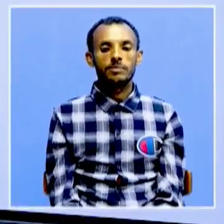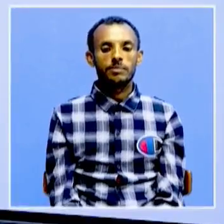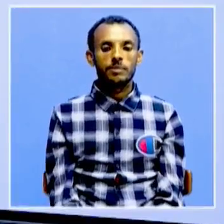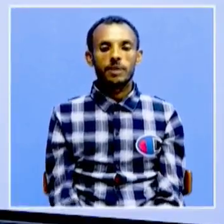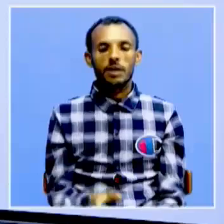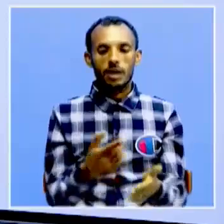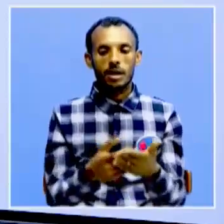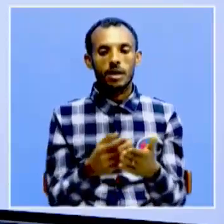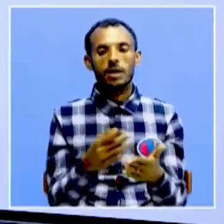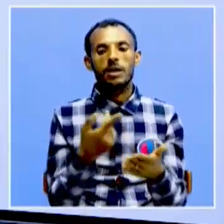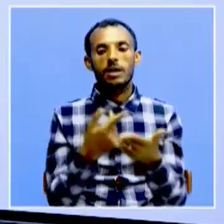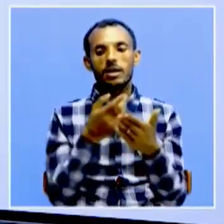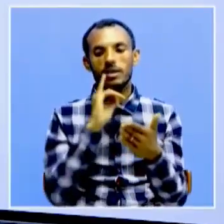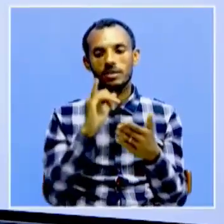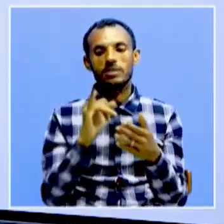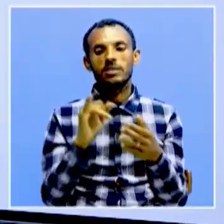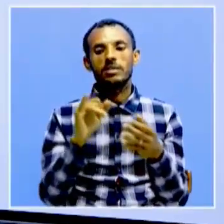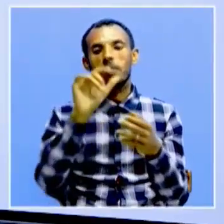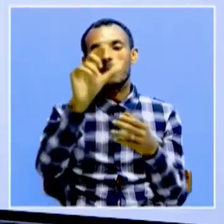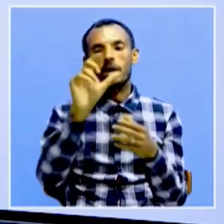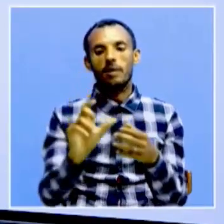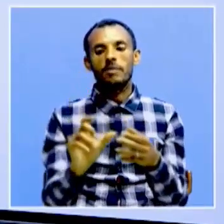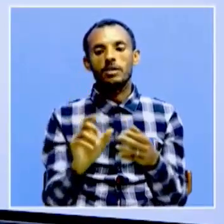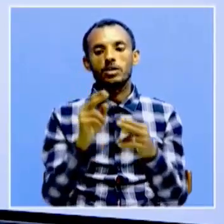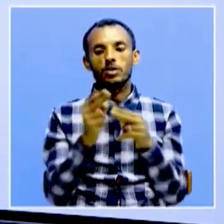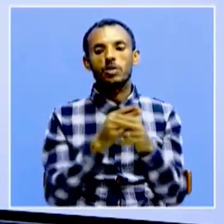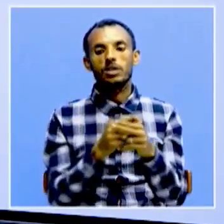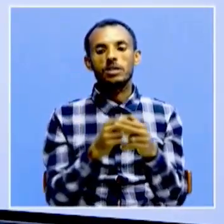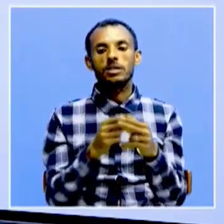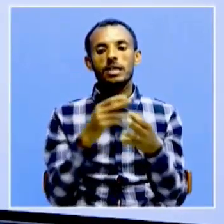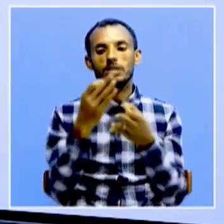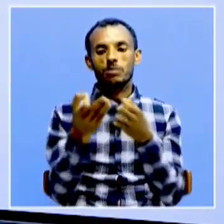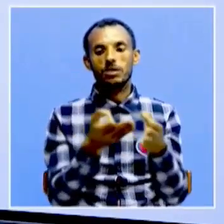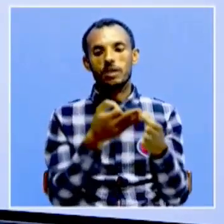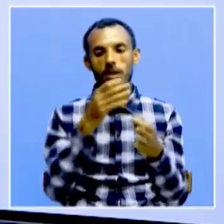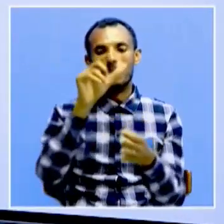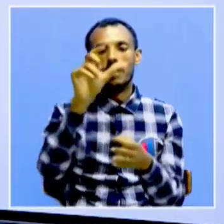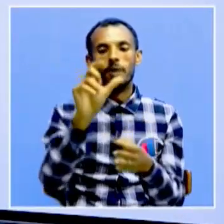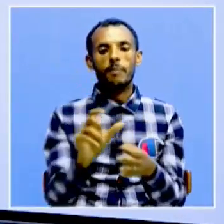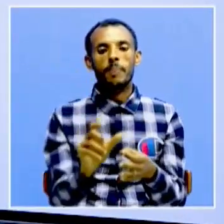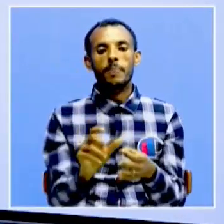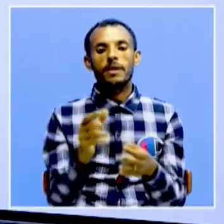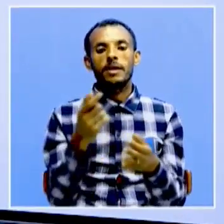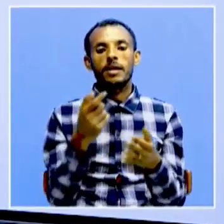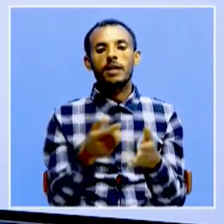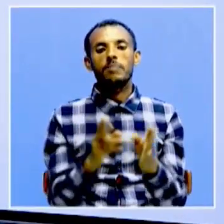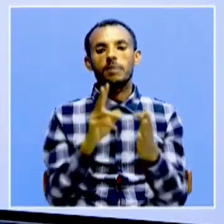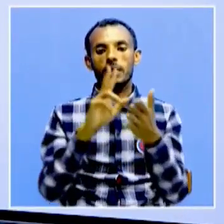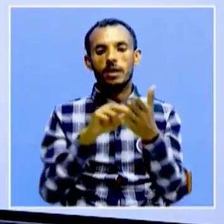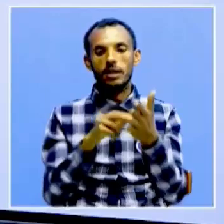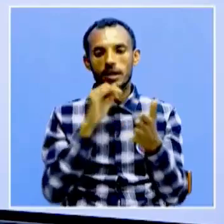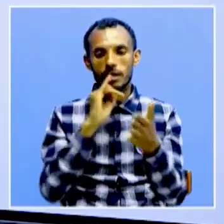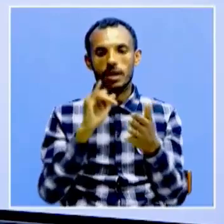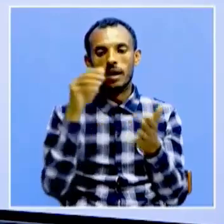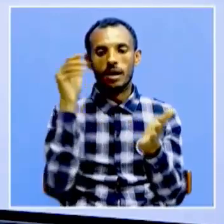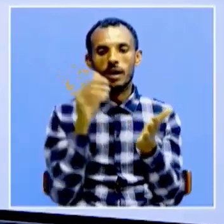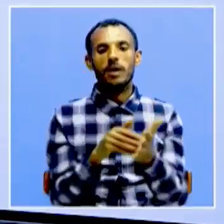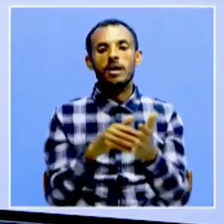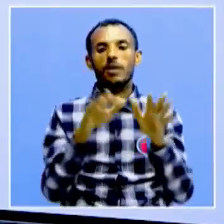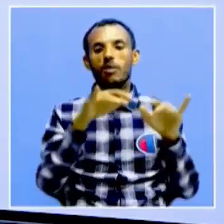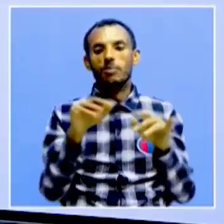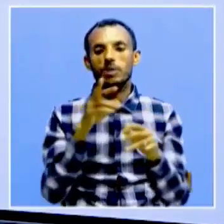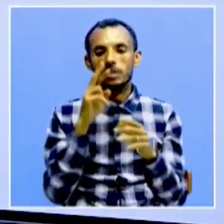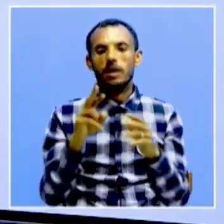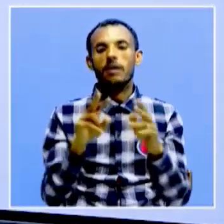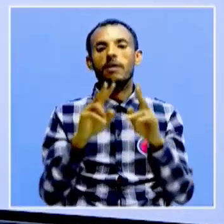Here we go. Here is our short expository paragraph. Let me read it again for you.